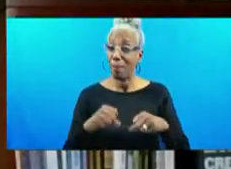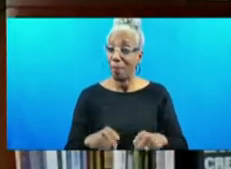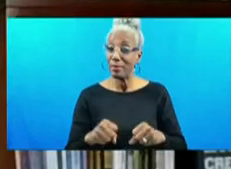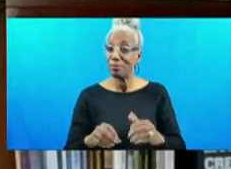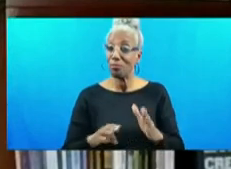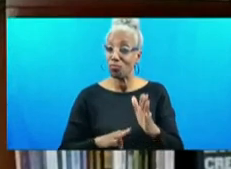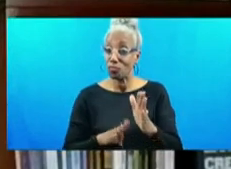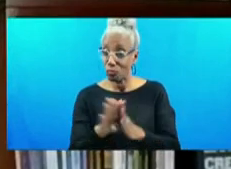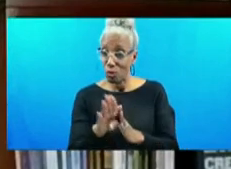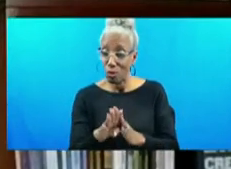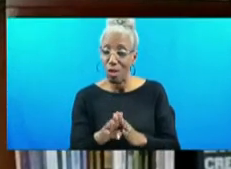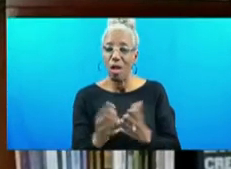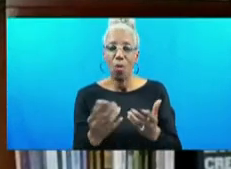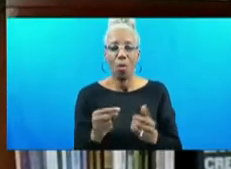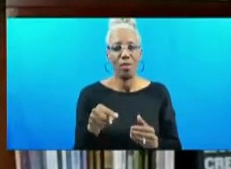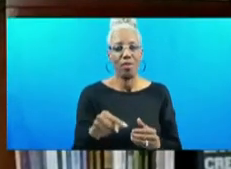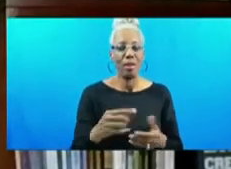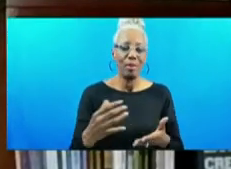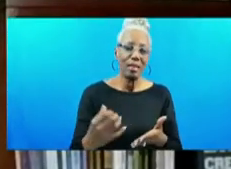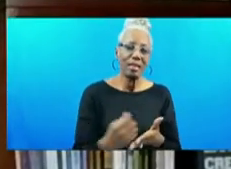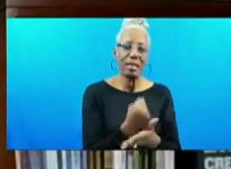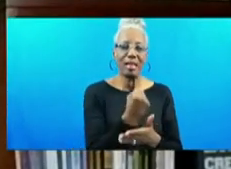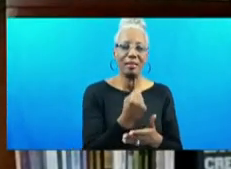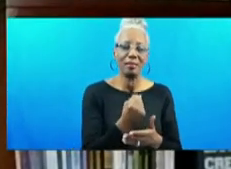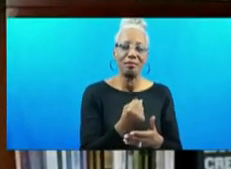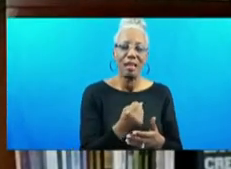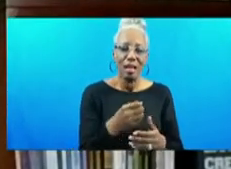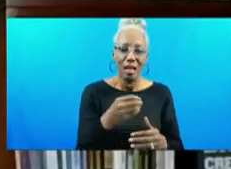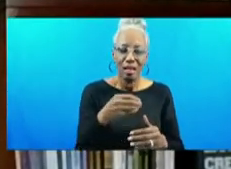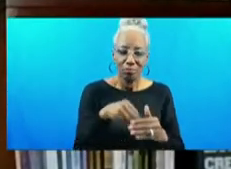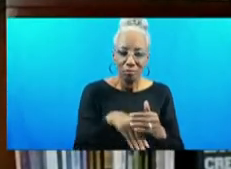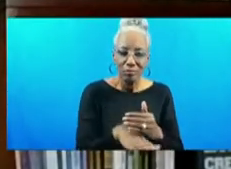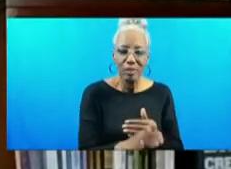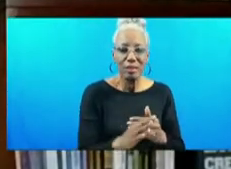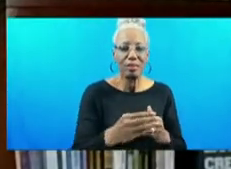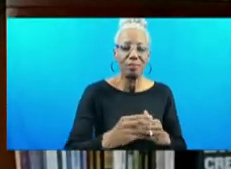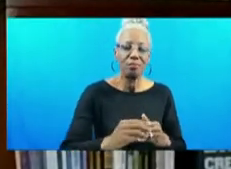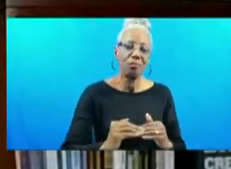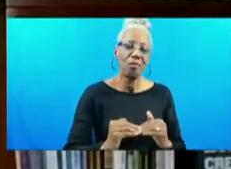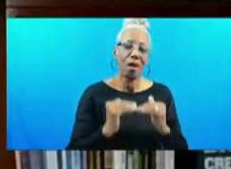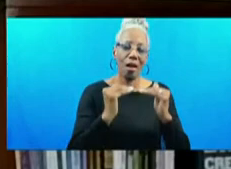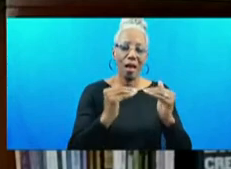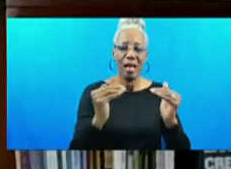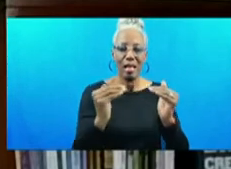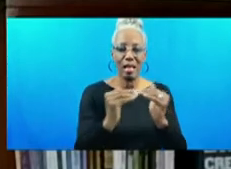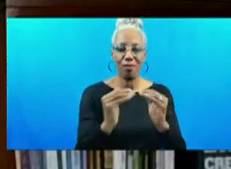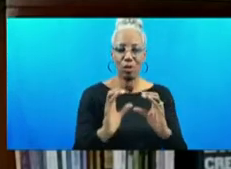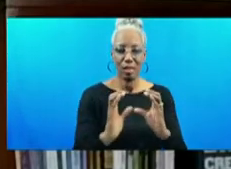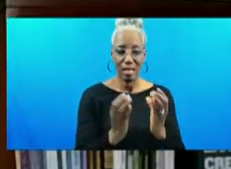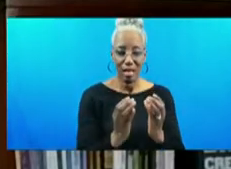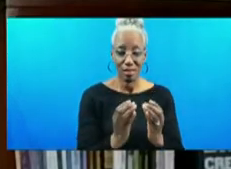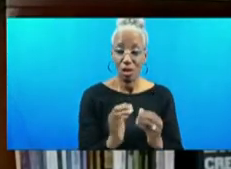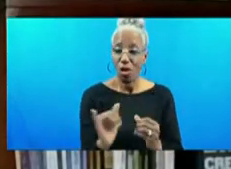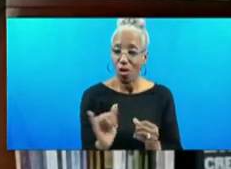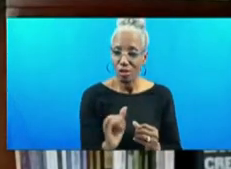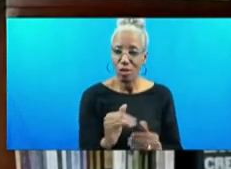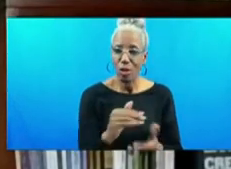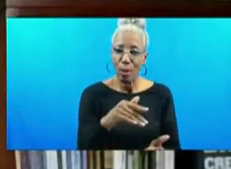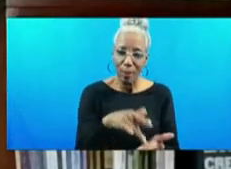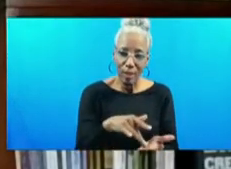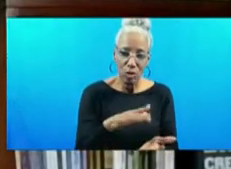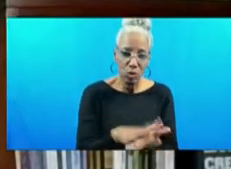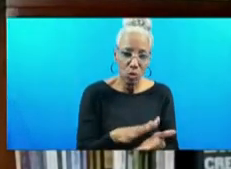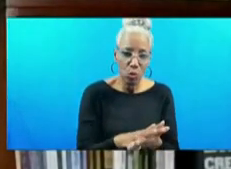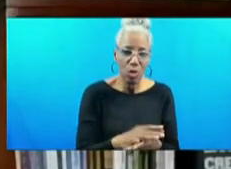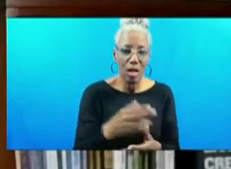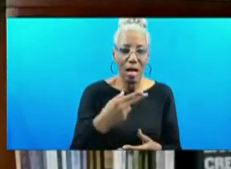elementary. And then of course, when they move on to middle and high school, we have the summer programming in Title I. Our upper grade elementary students are